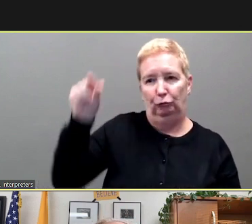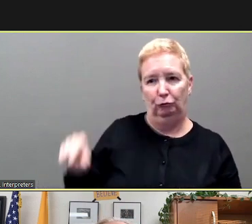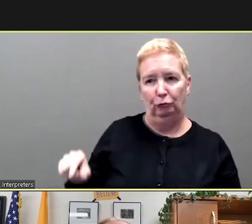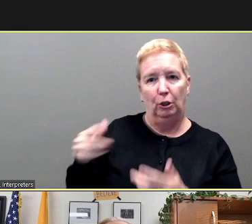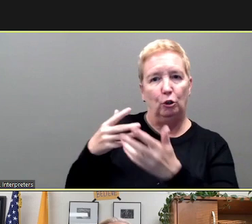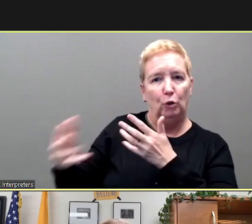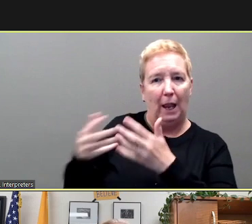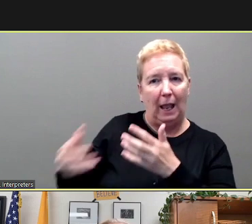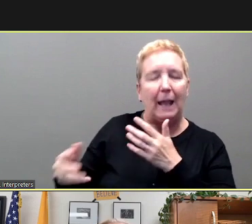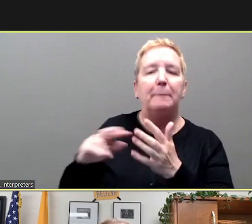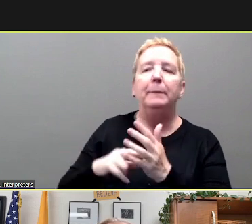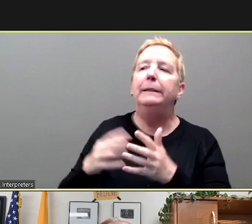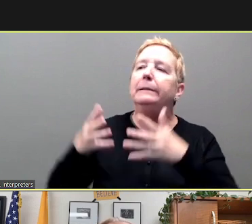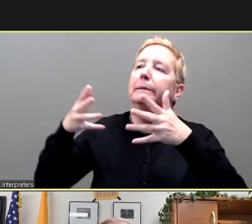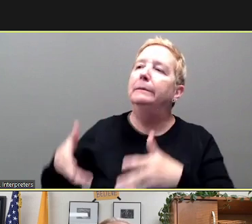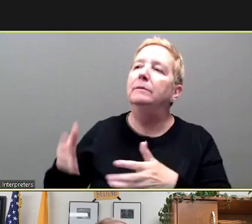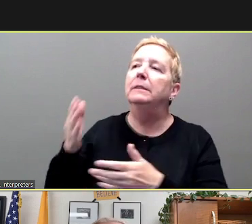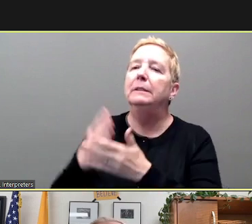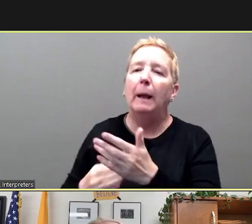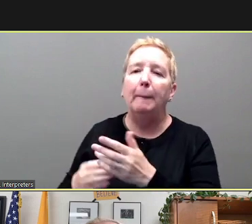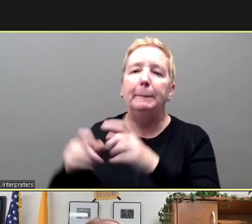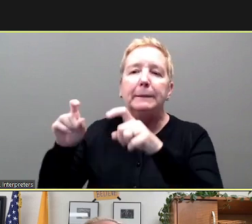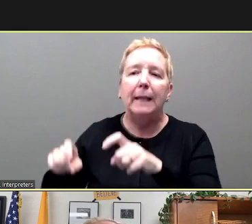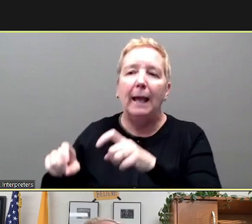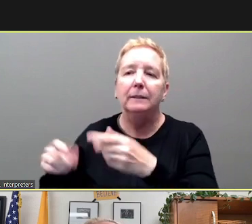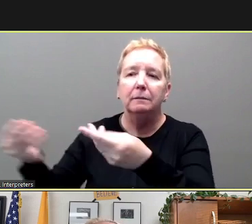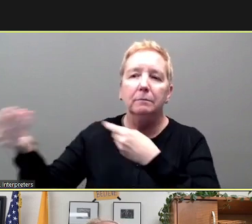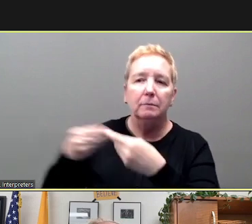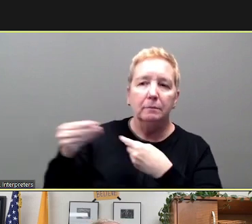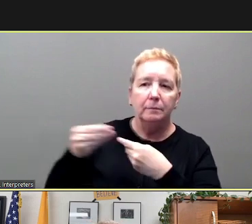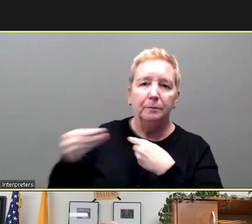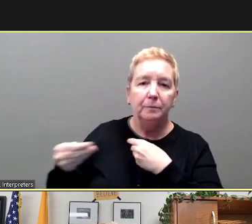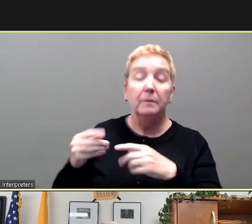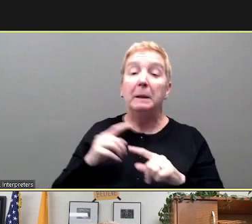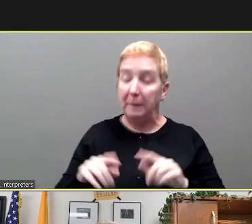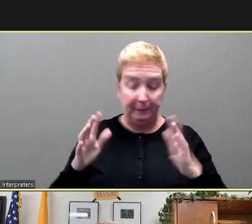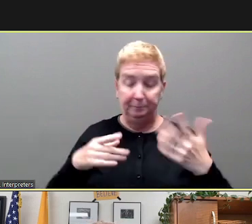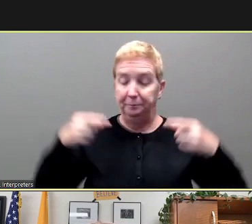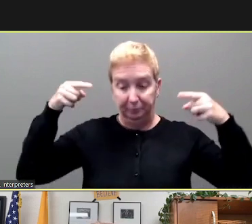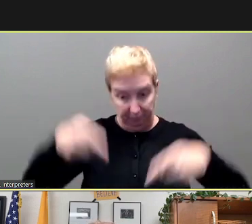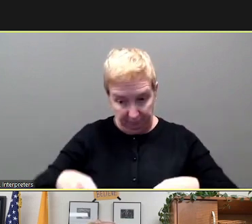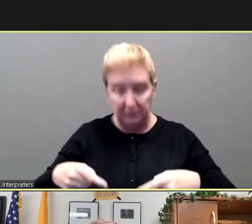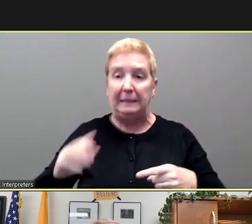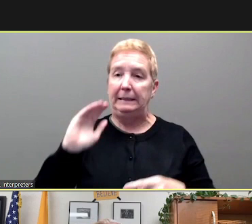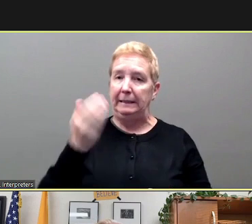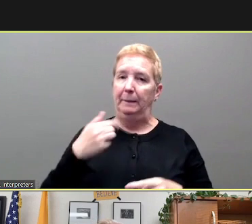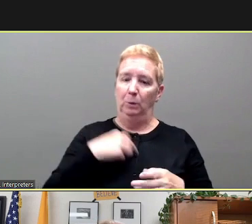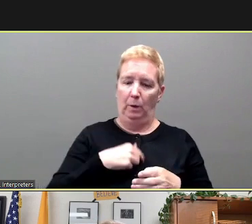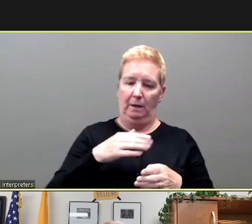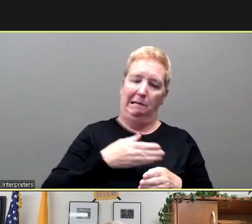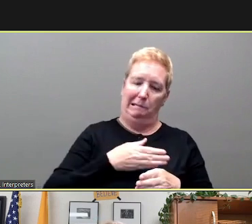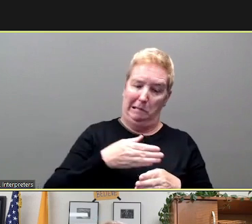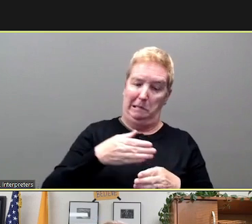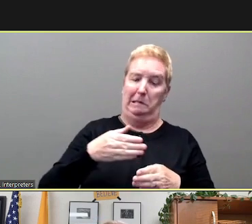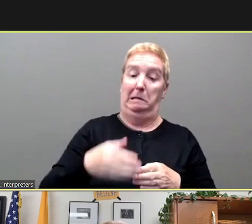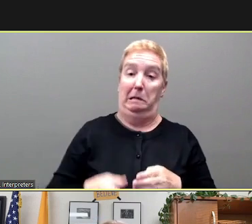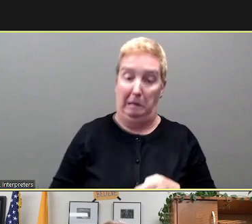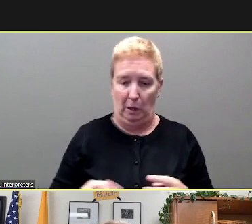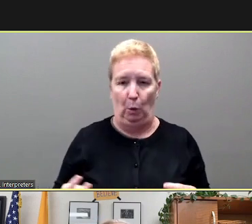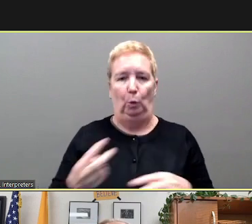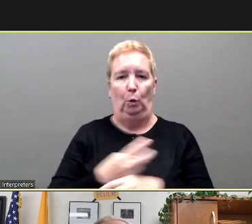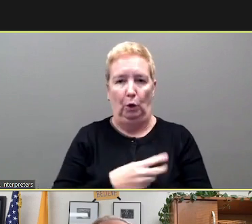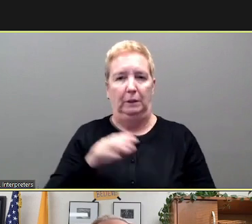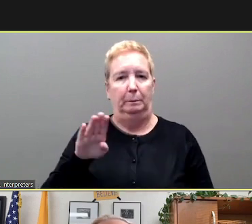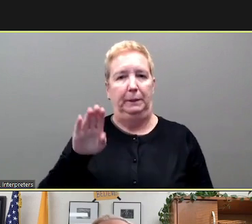results coming in. It looks like we are getting over the BA5 hump at the present time,